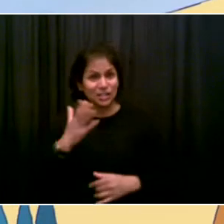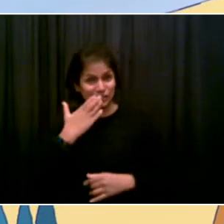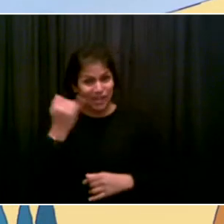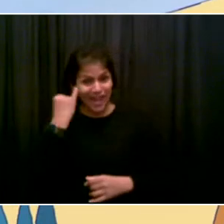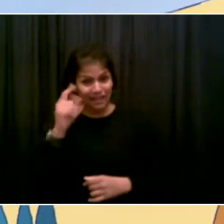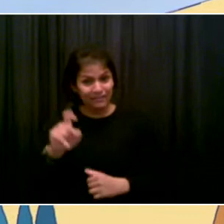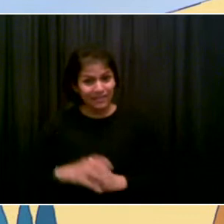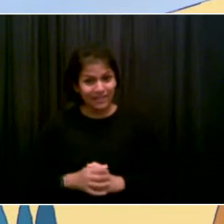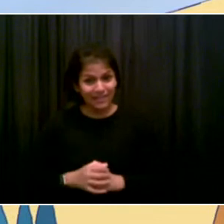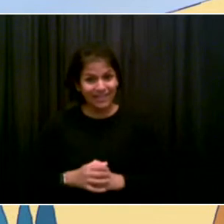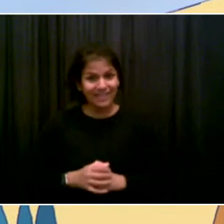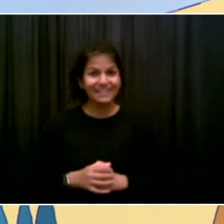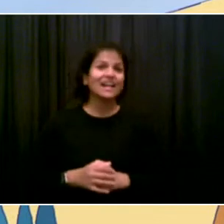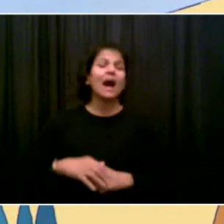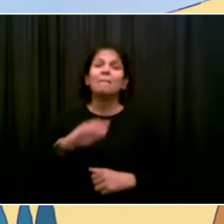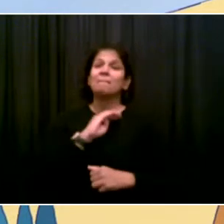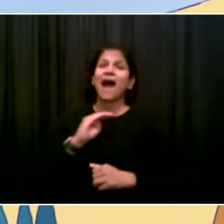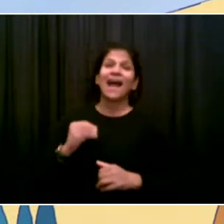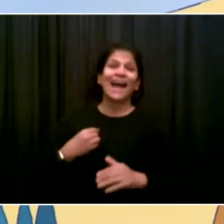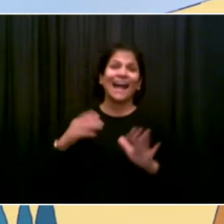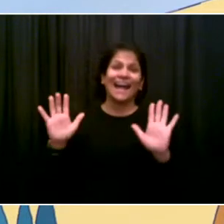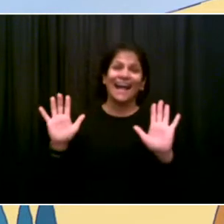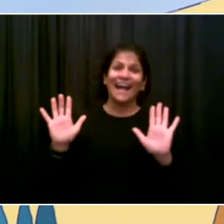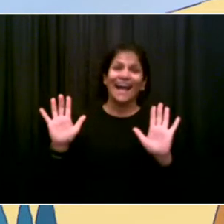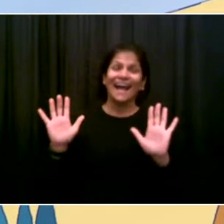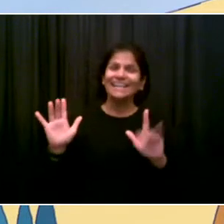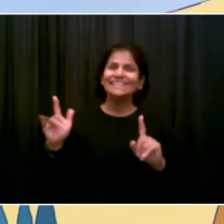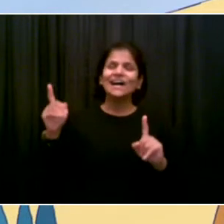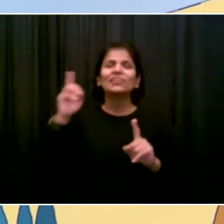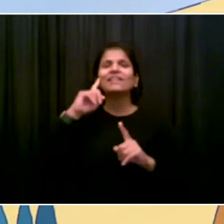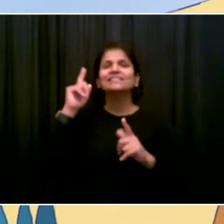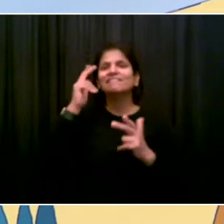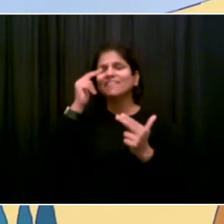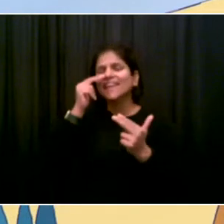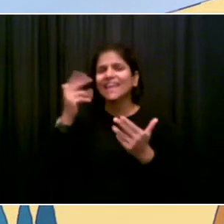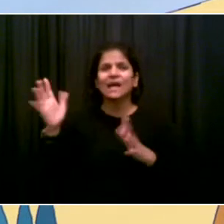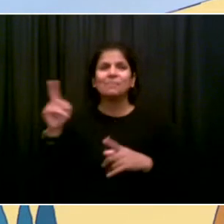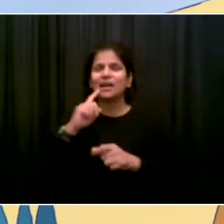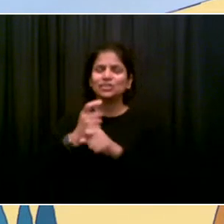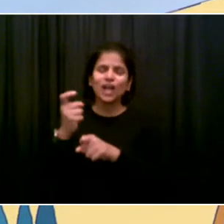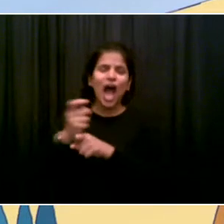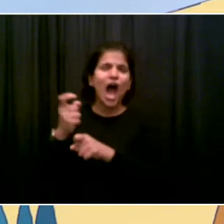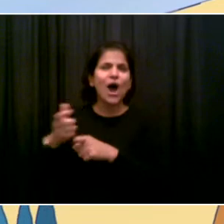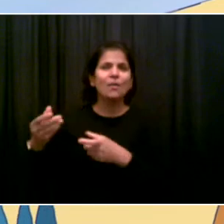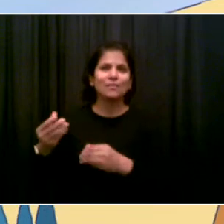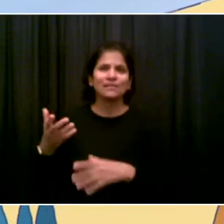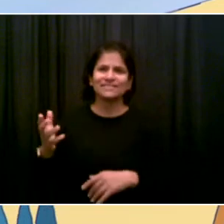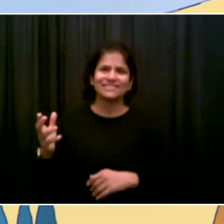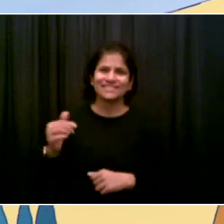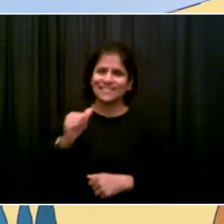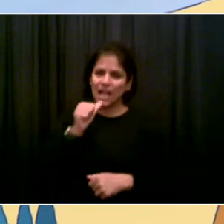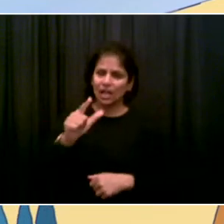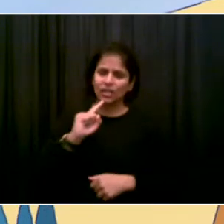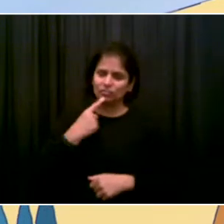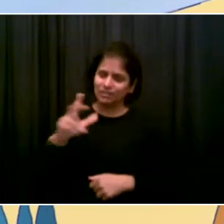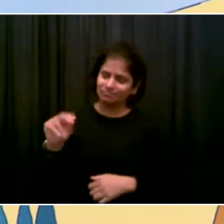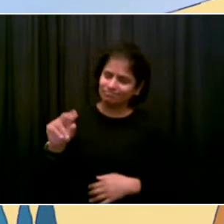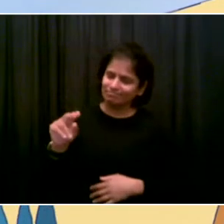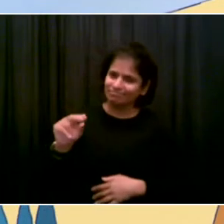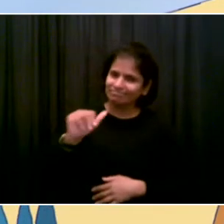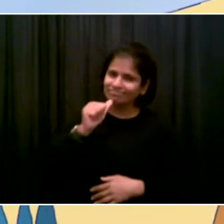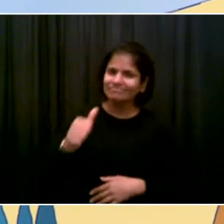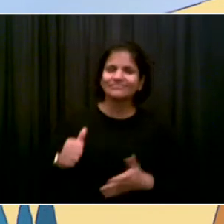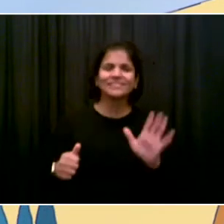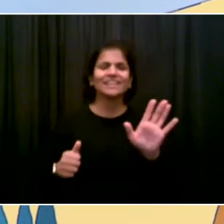I think it was fun. I just think it was fun. He was playing around. Eric's got a great sense of humor, and I really